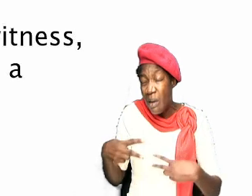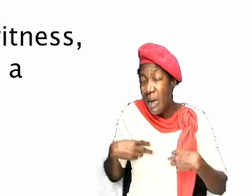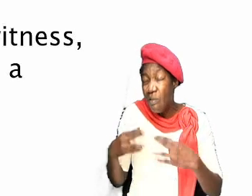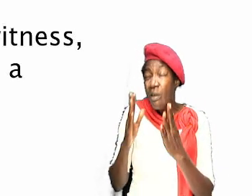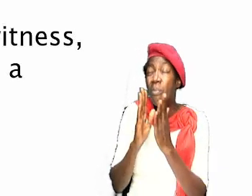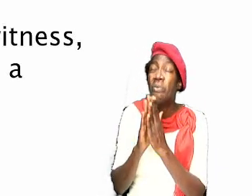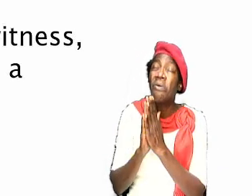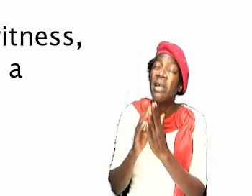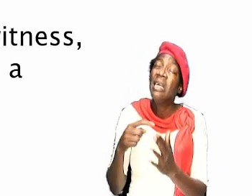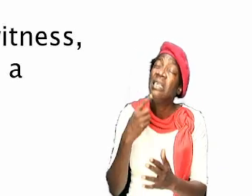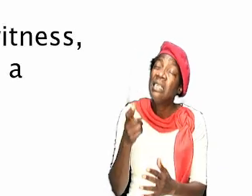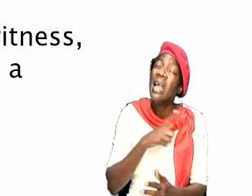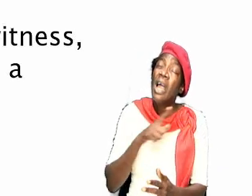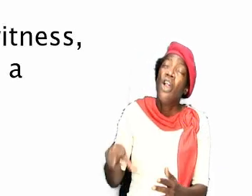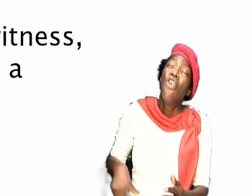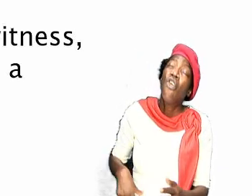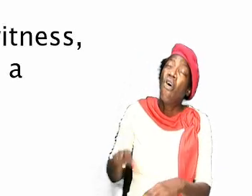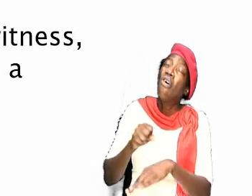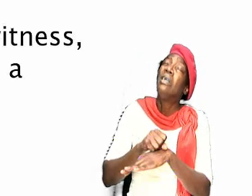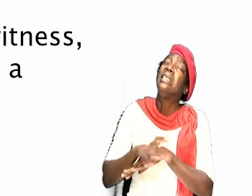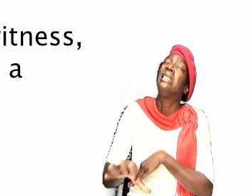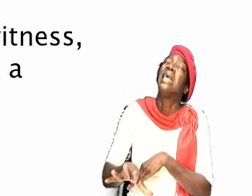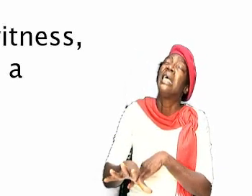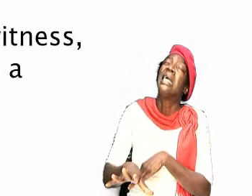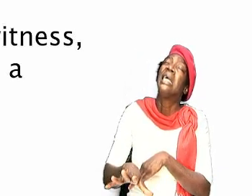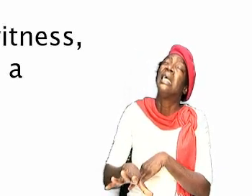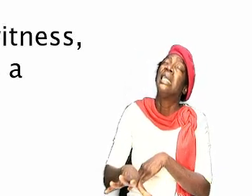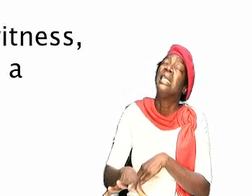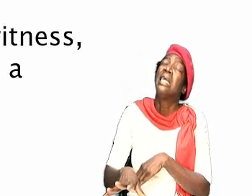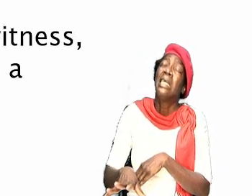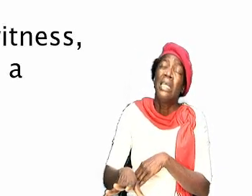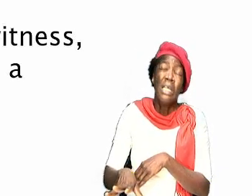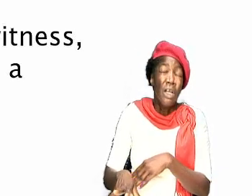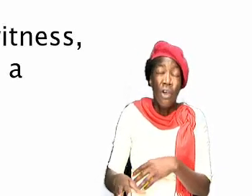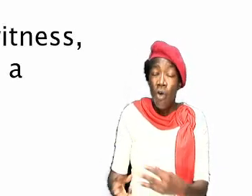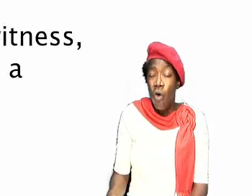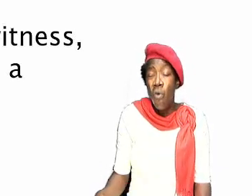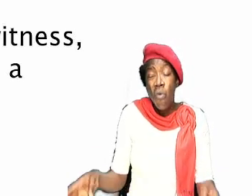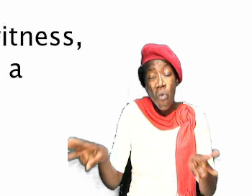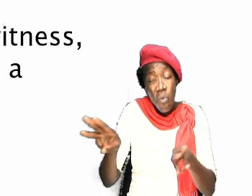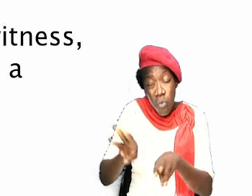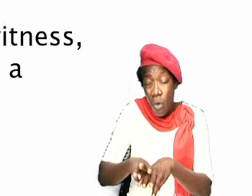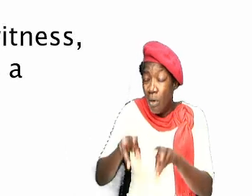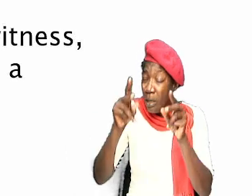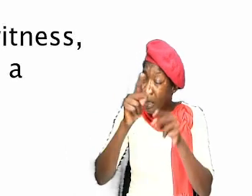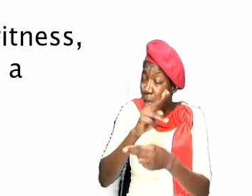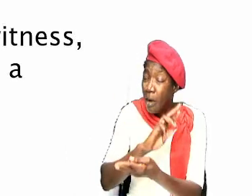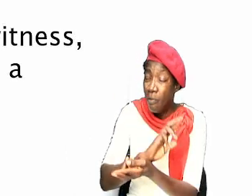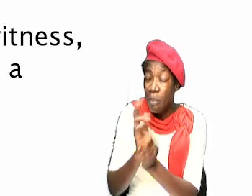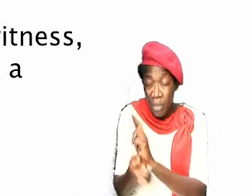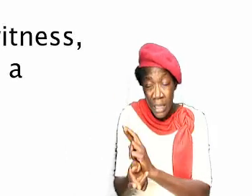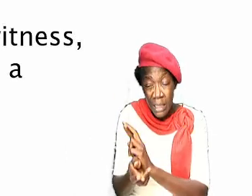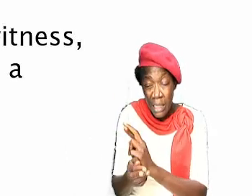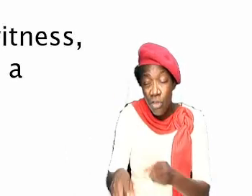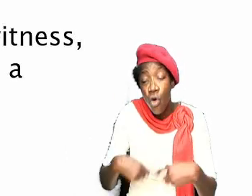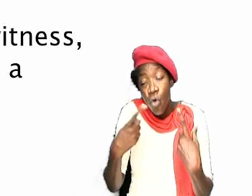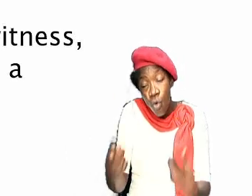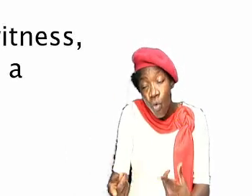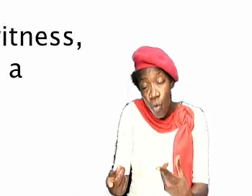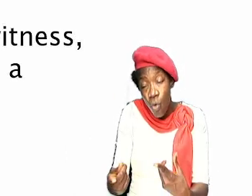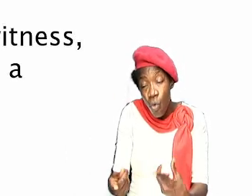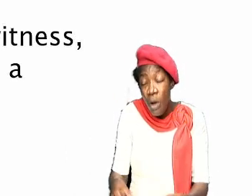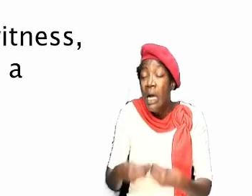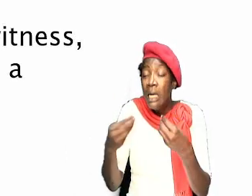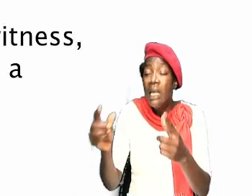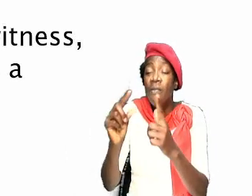and say, Lord, send meet worthy of repentance, so that when we go to them and we give them the word of God, they